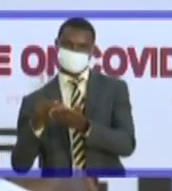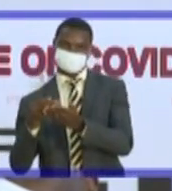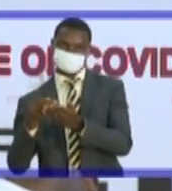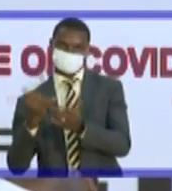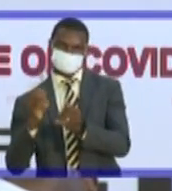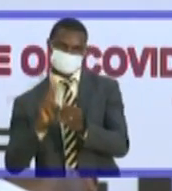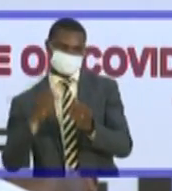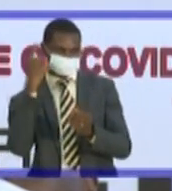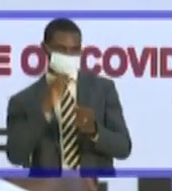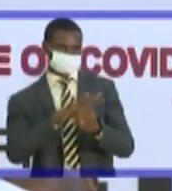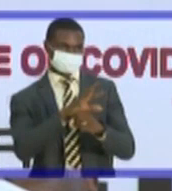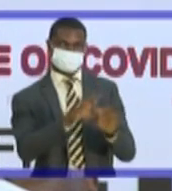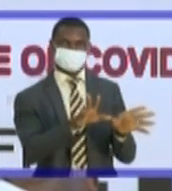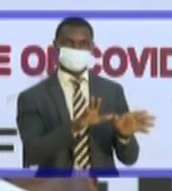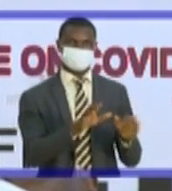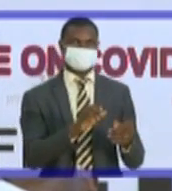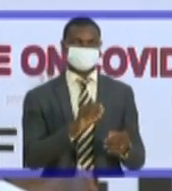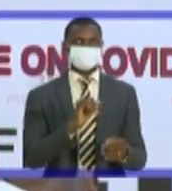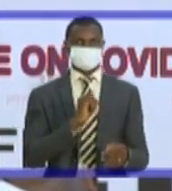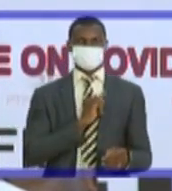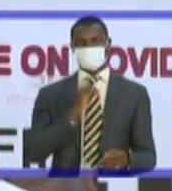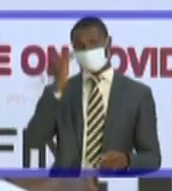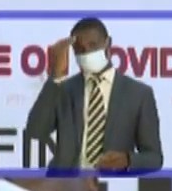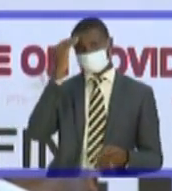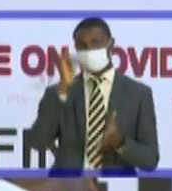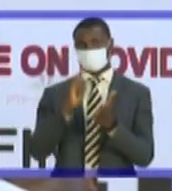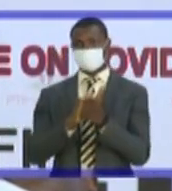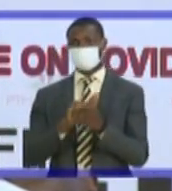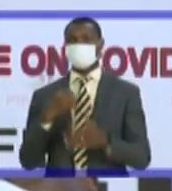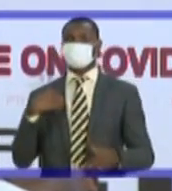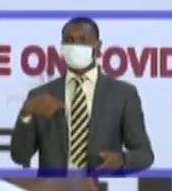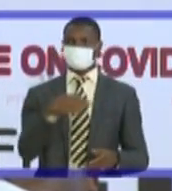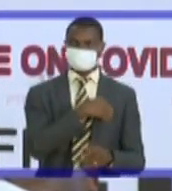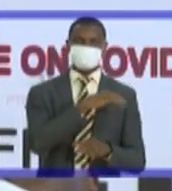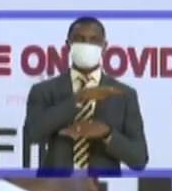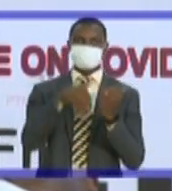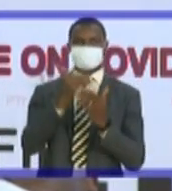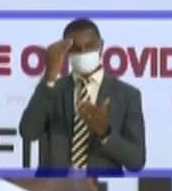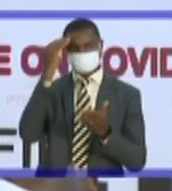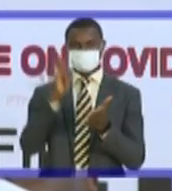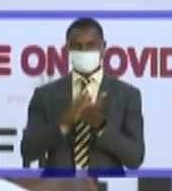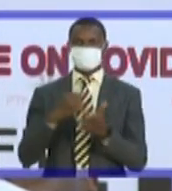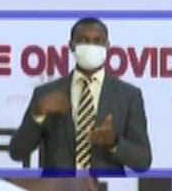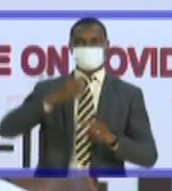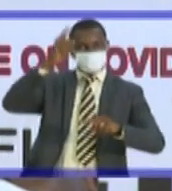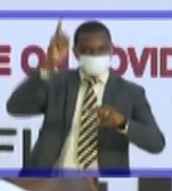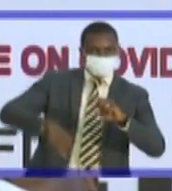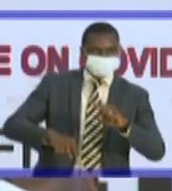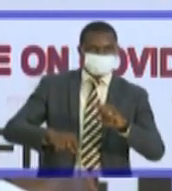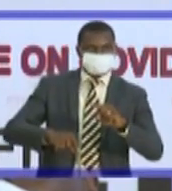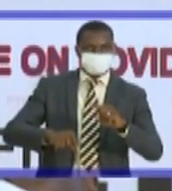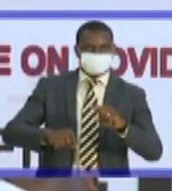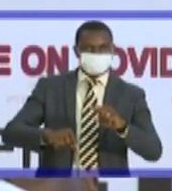NPower. But I know that we all know it's practically impossible for